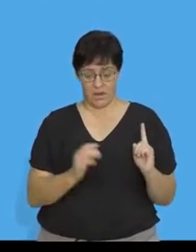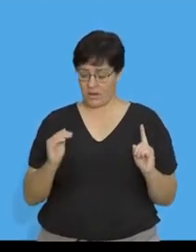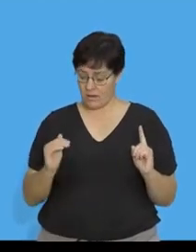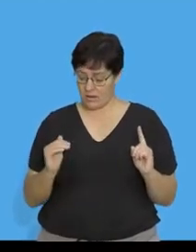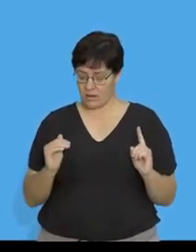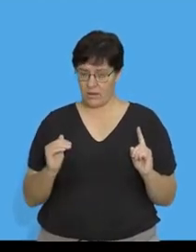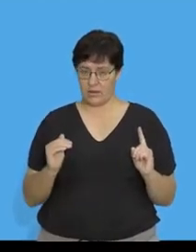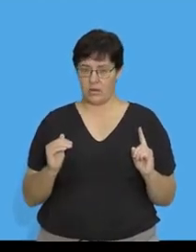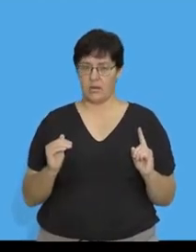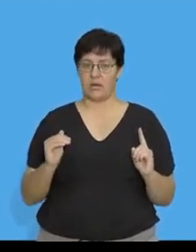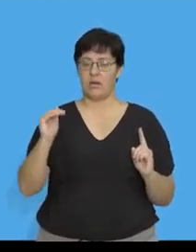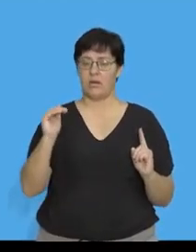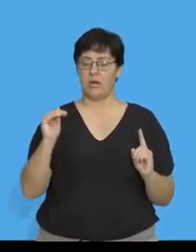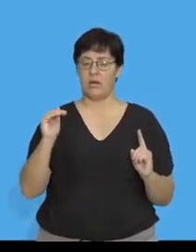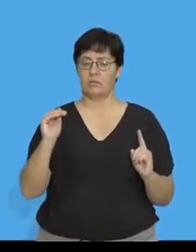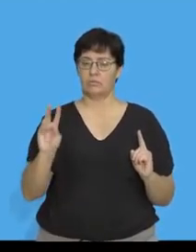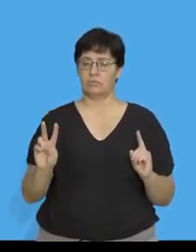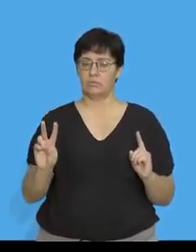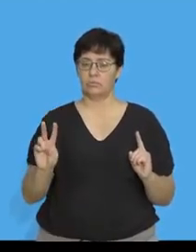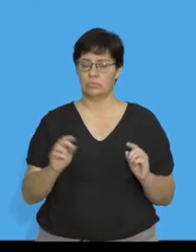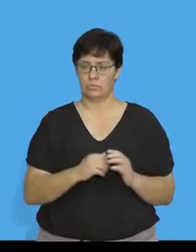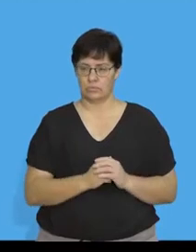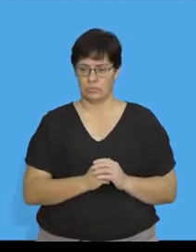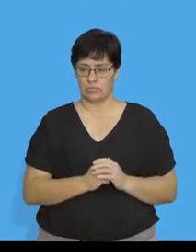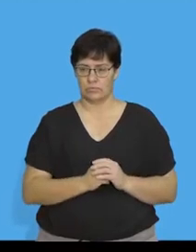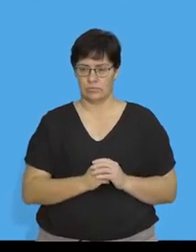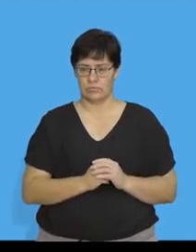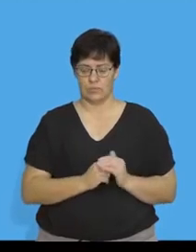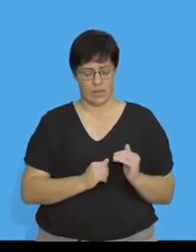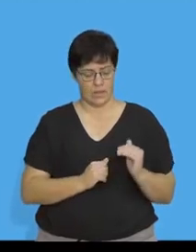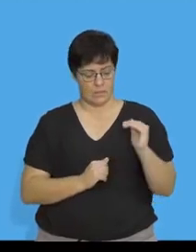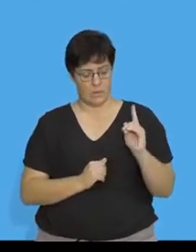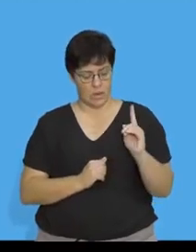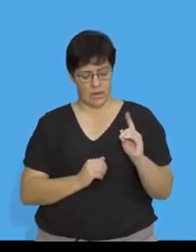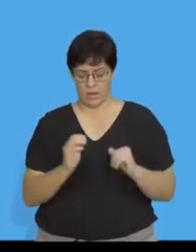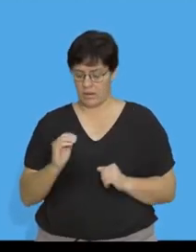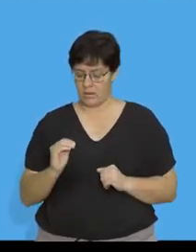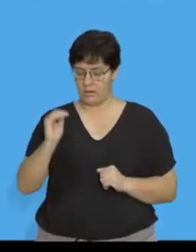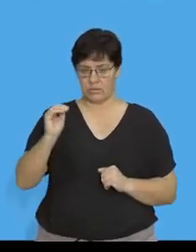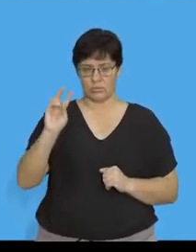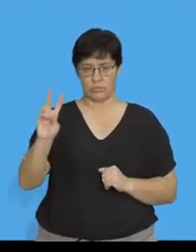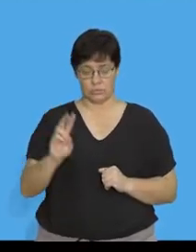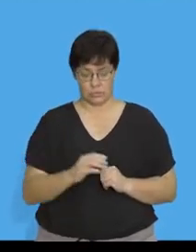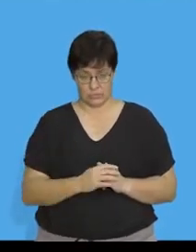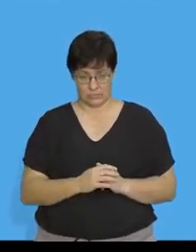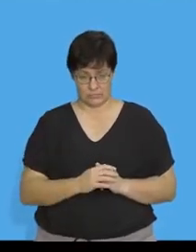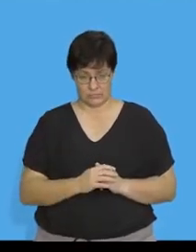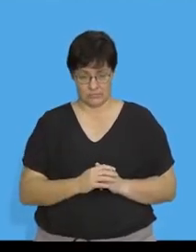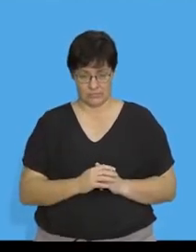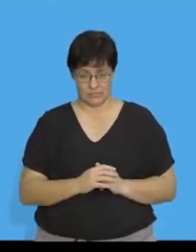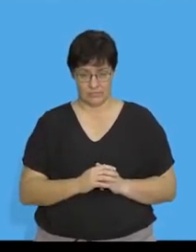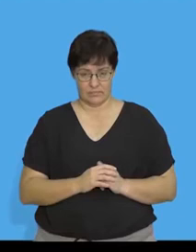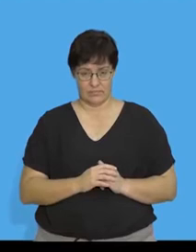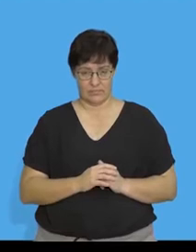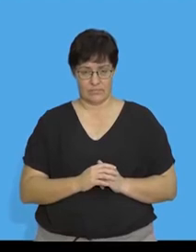do it with this one. And you could say, from 600 to 300, I've divided by 2. And if